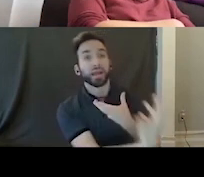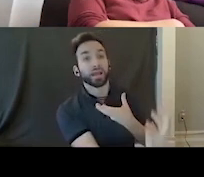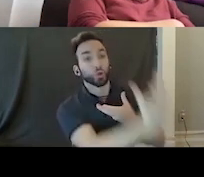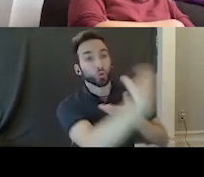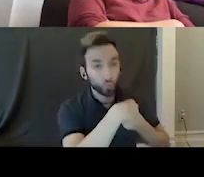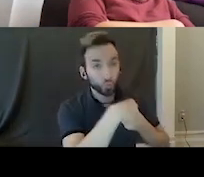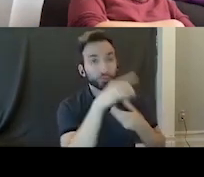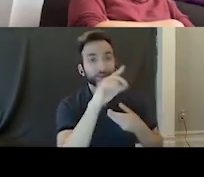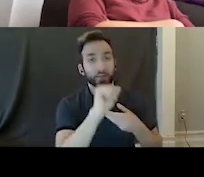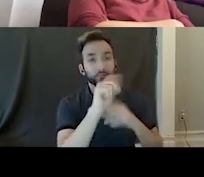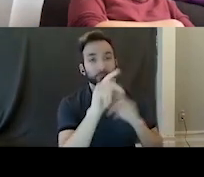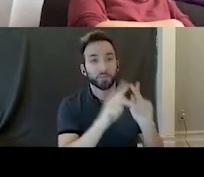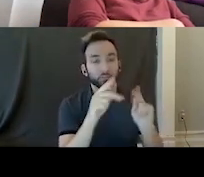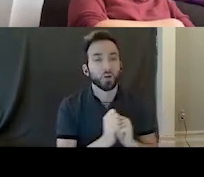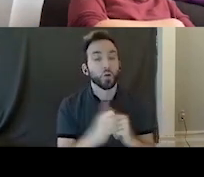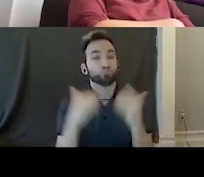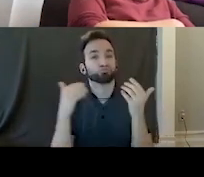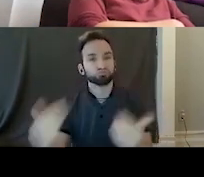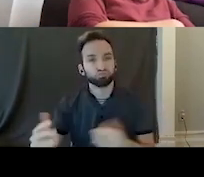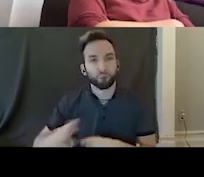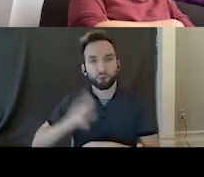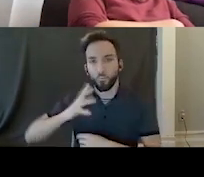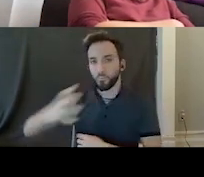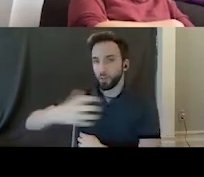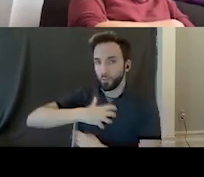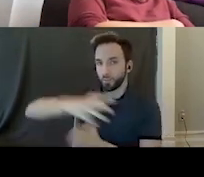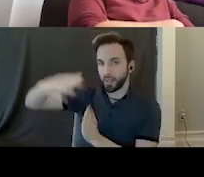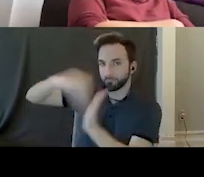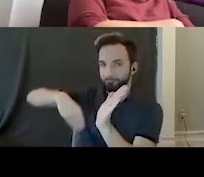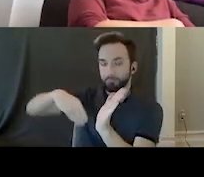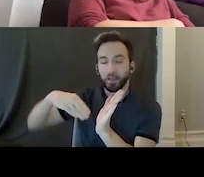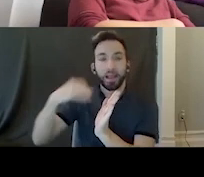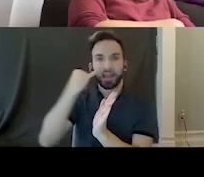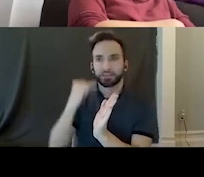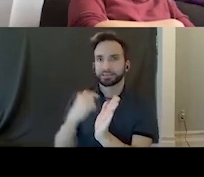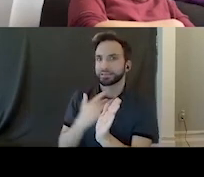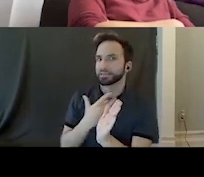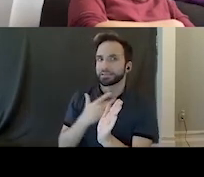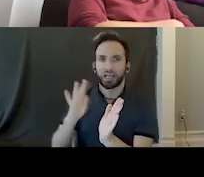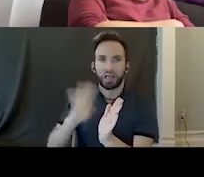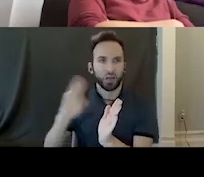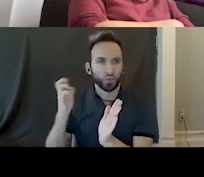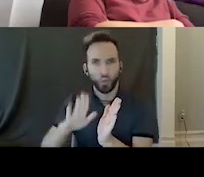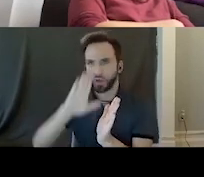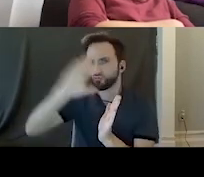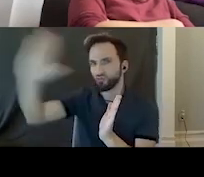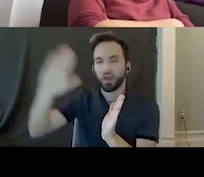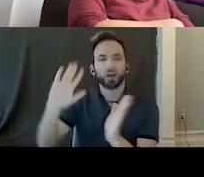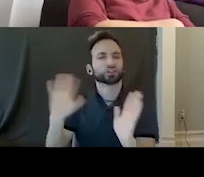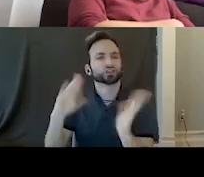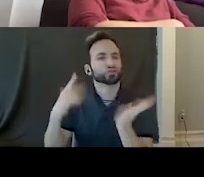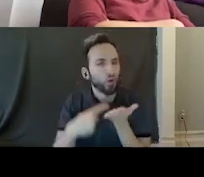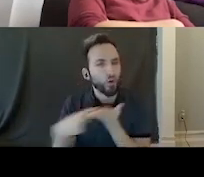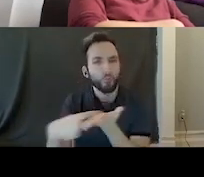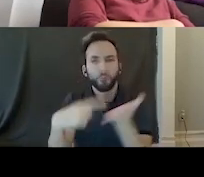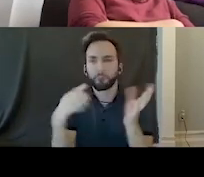formal complaints, or if you don't want to do any formal complaint, or if you don't want to do anything direct, just talk about ableism